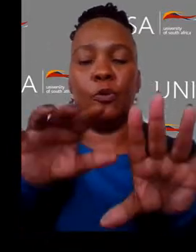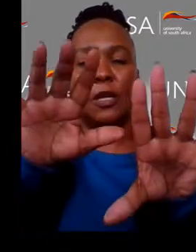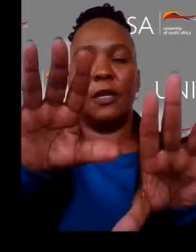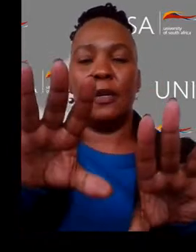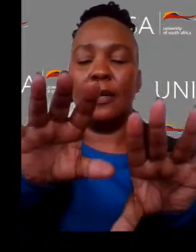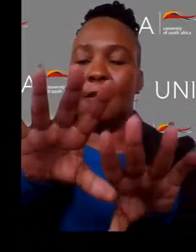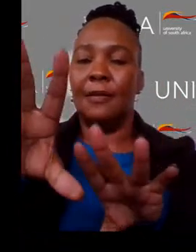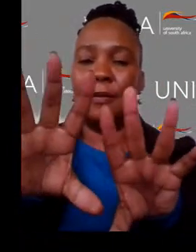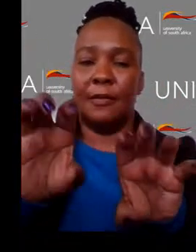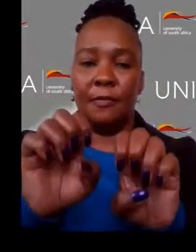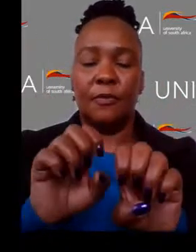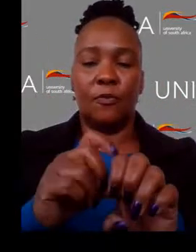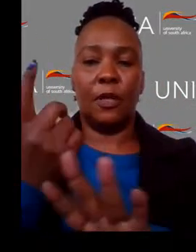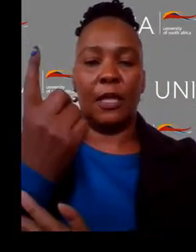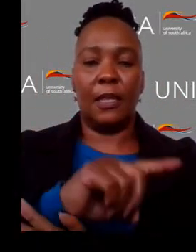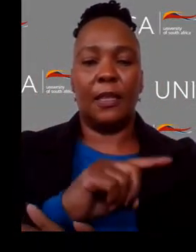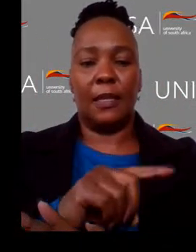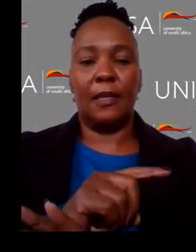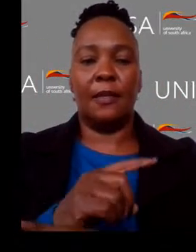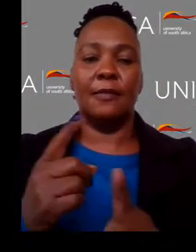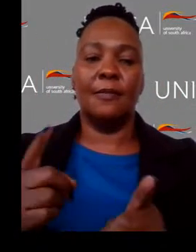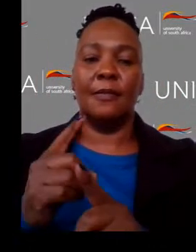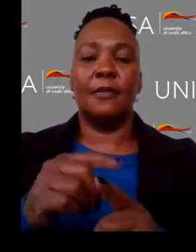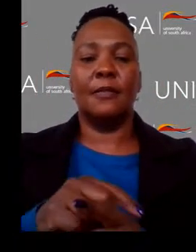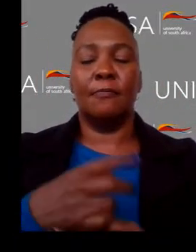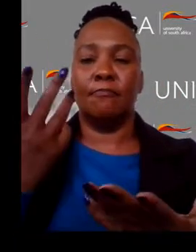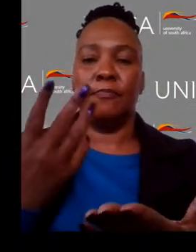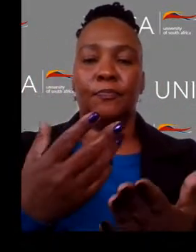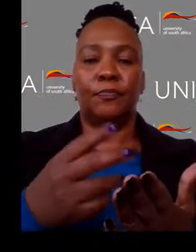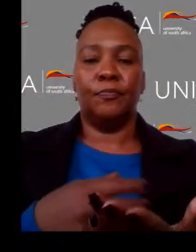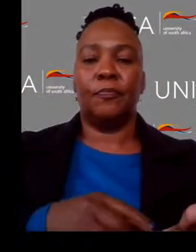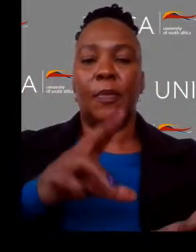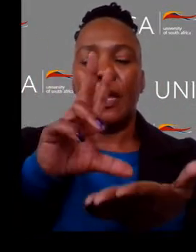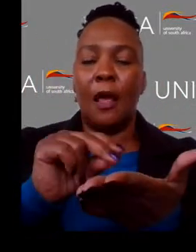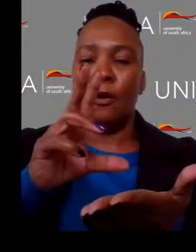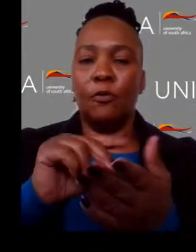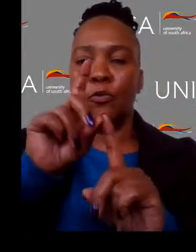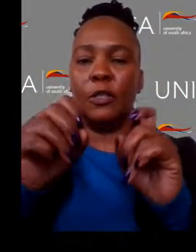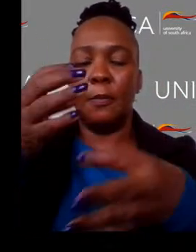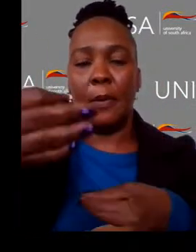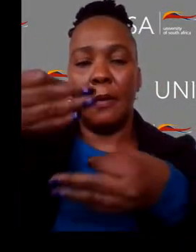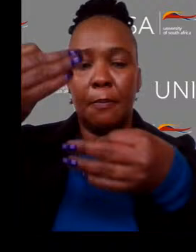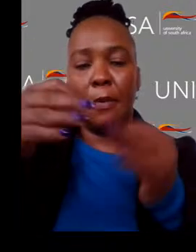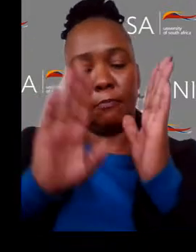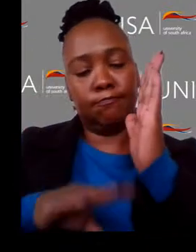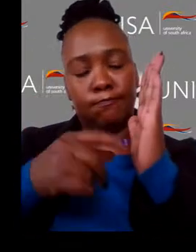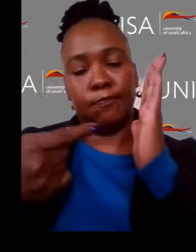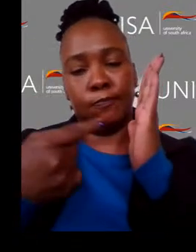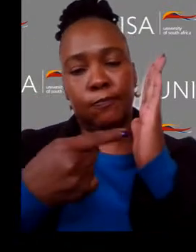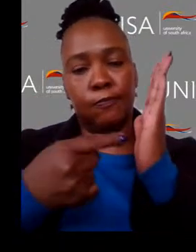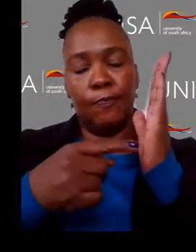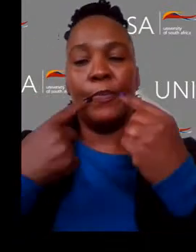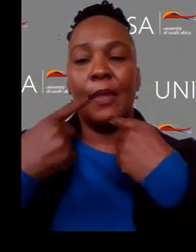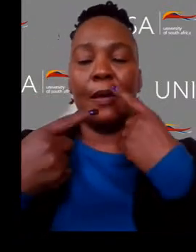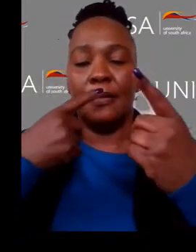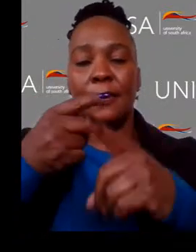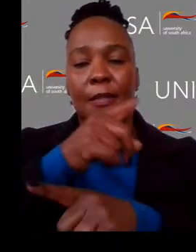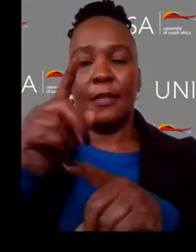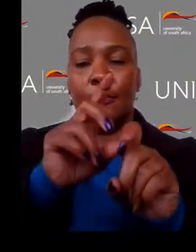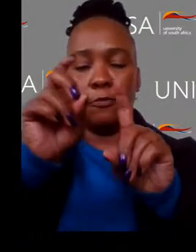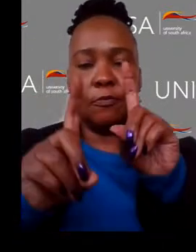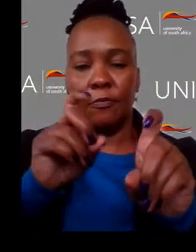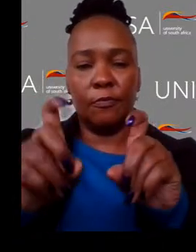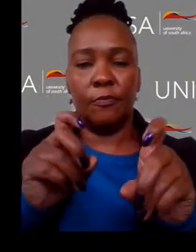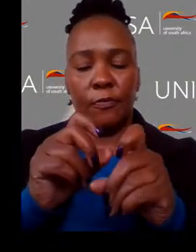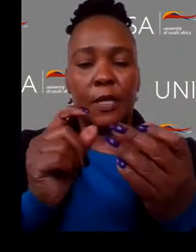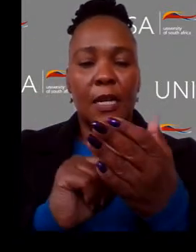the instructions, download the question paper at the bottom, answer that questions, say writing it